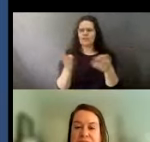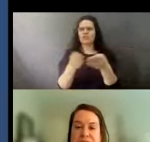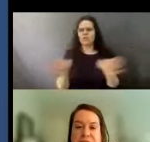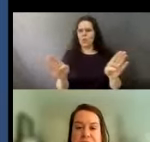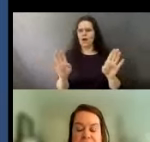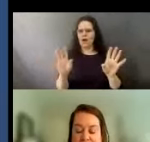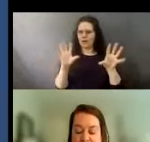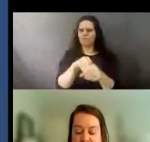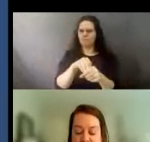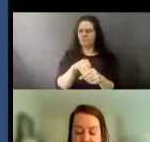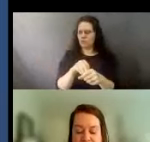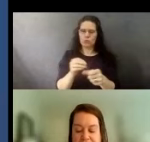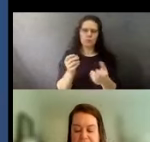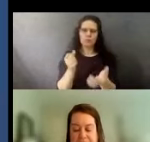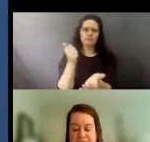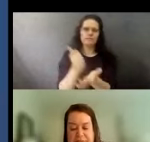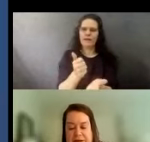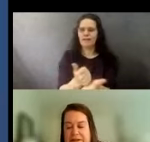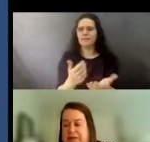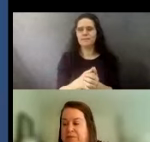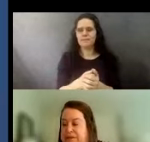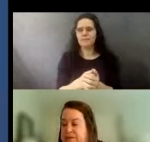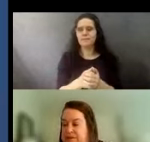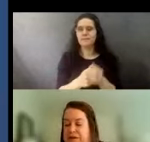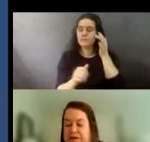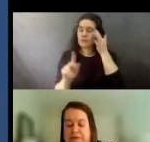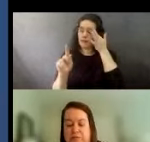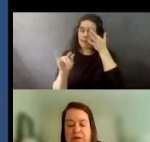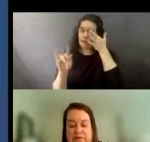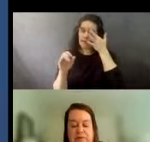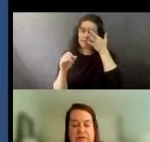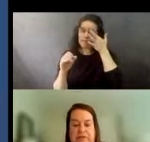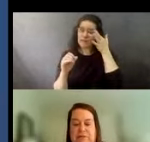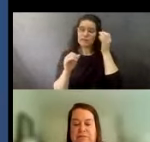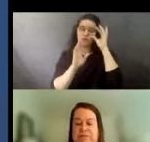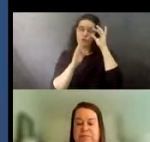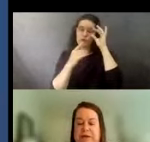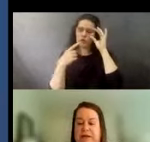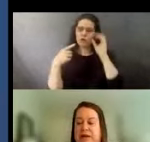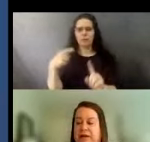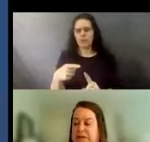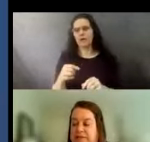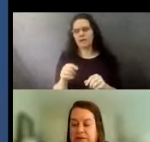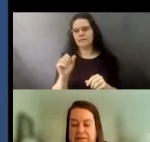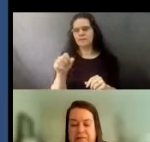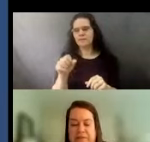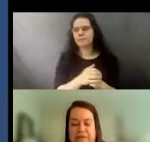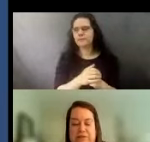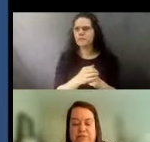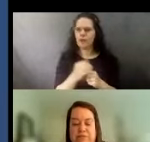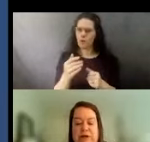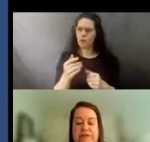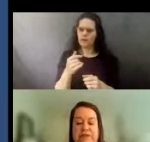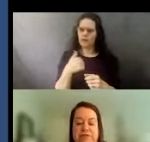That's a really great point. And in fact, it gives me a nice segue to answer one of the questions that was submitted in advance,